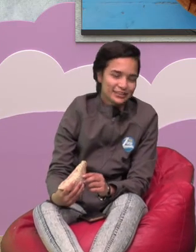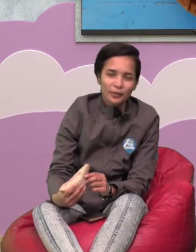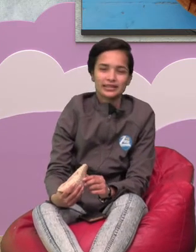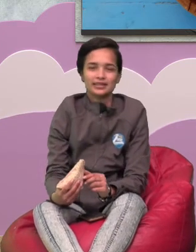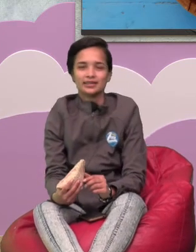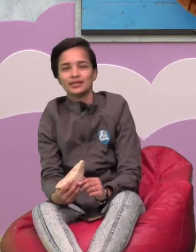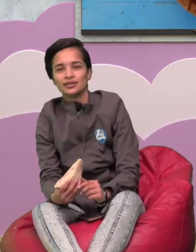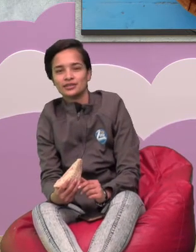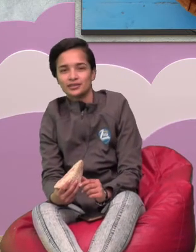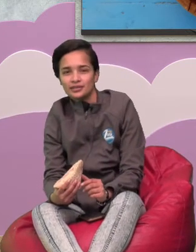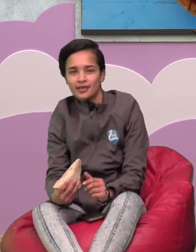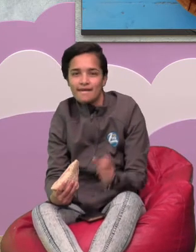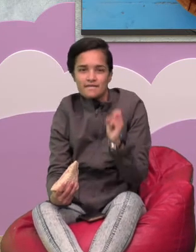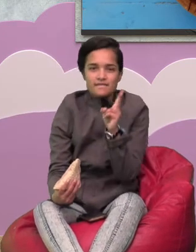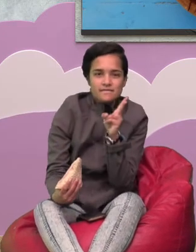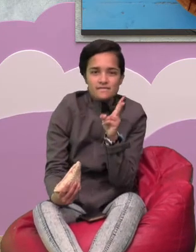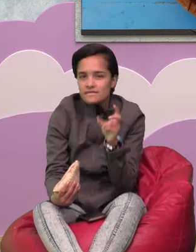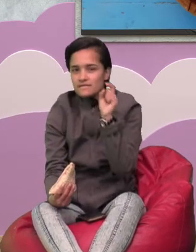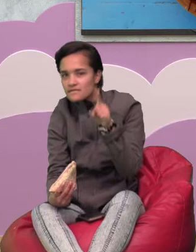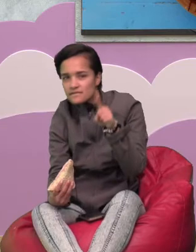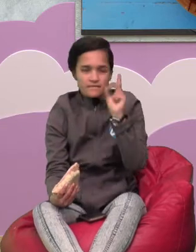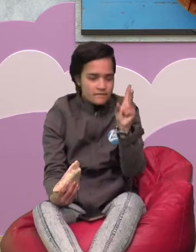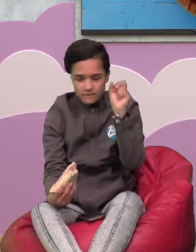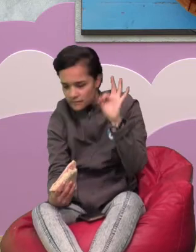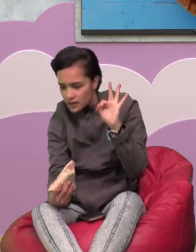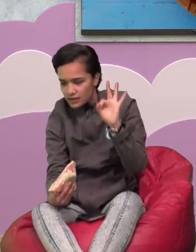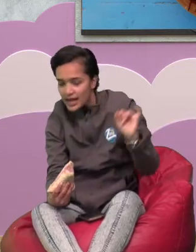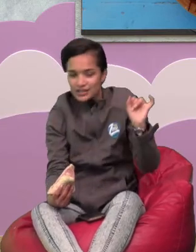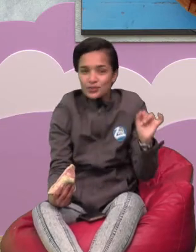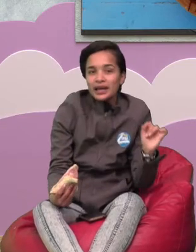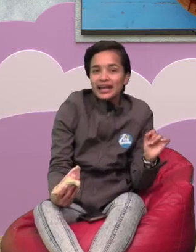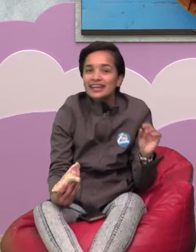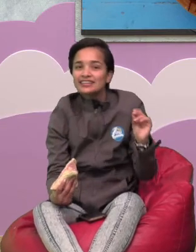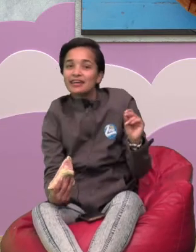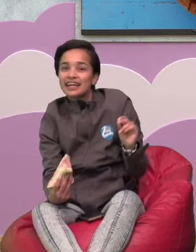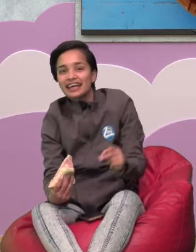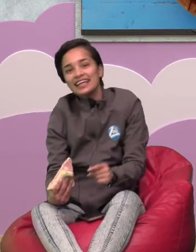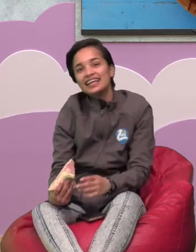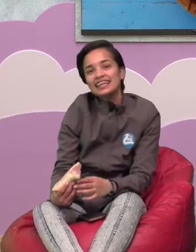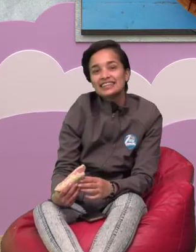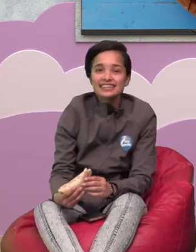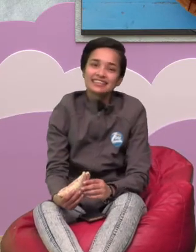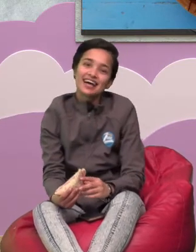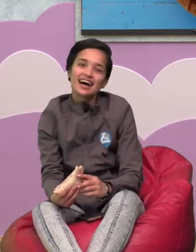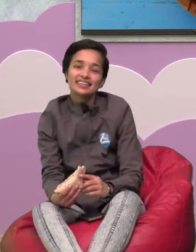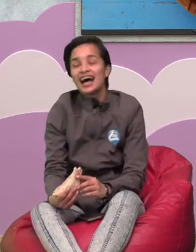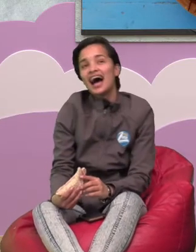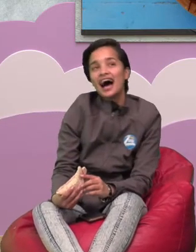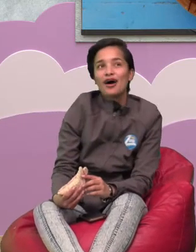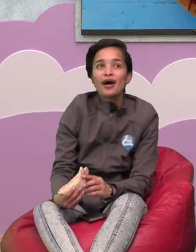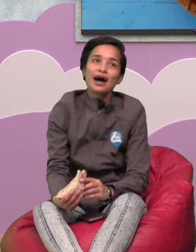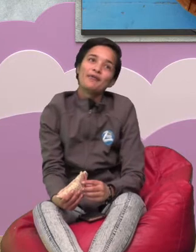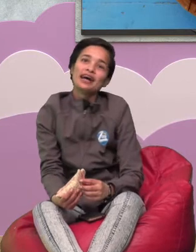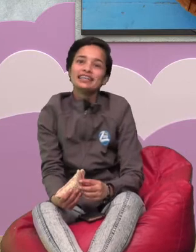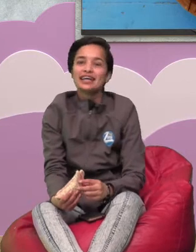let's do it. And a one, and a two, and a one, two, three. Twinkle, twinkle, little stars,